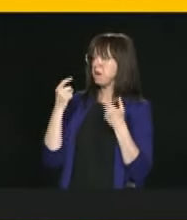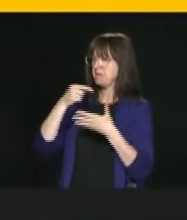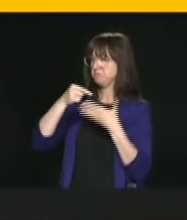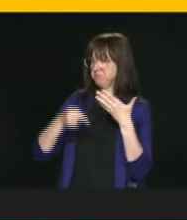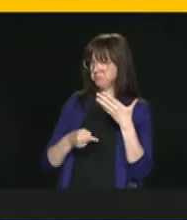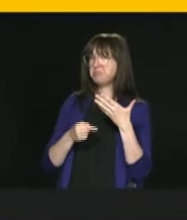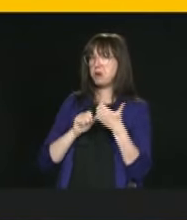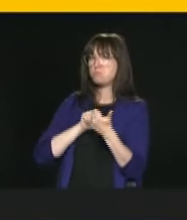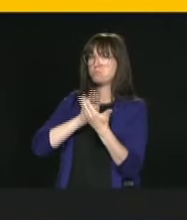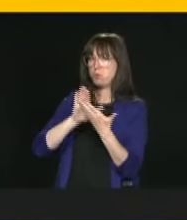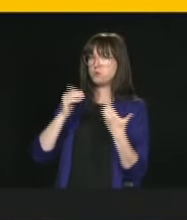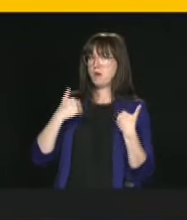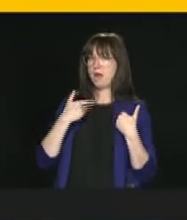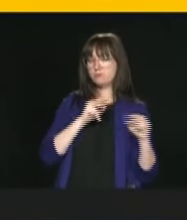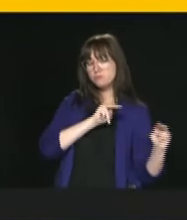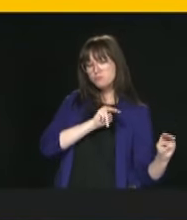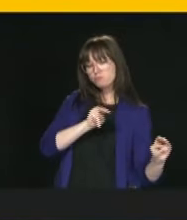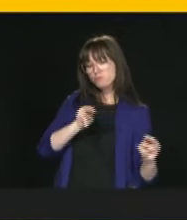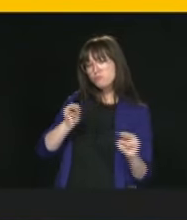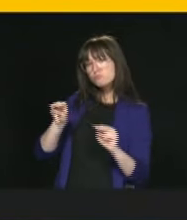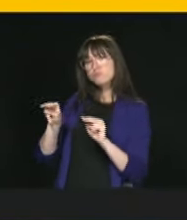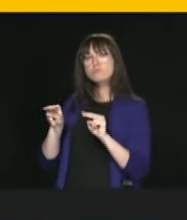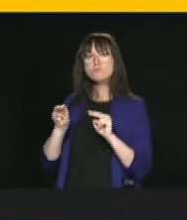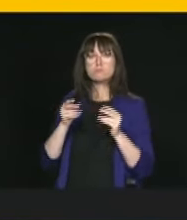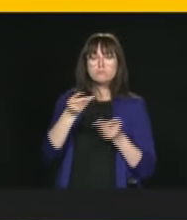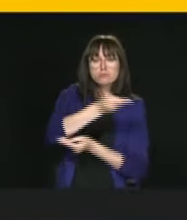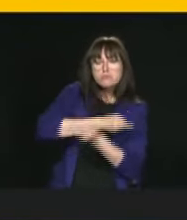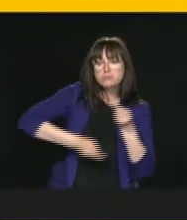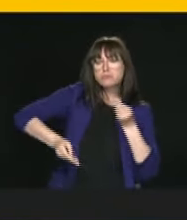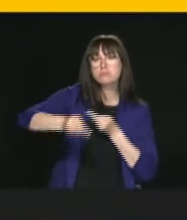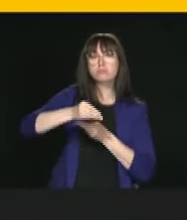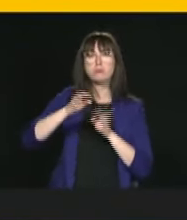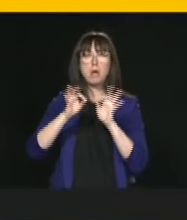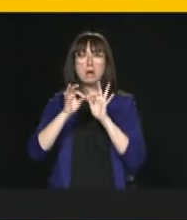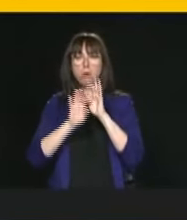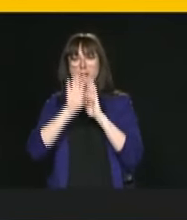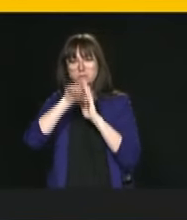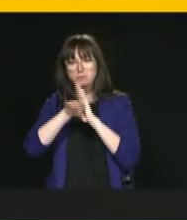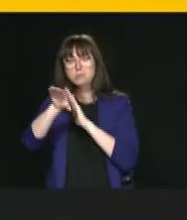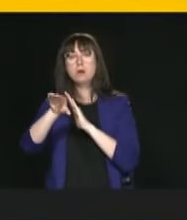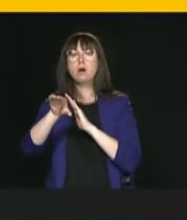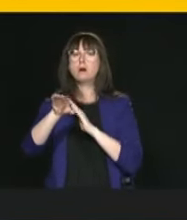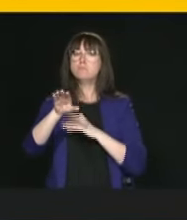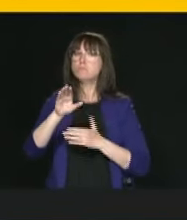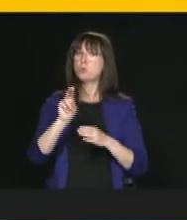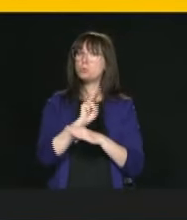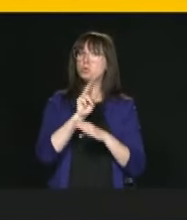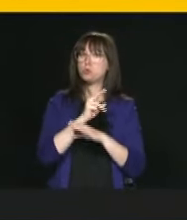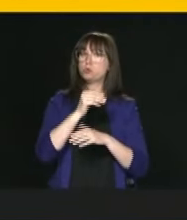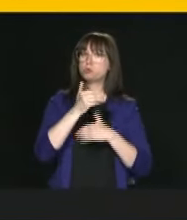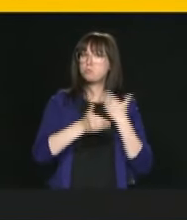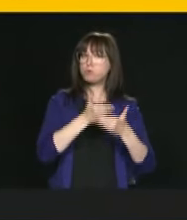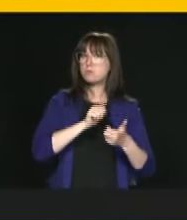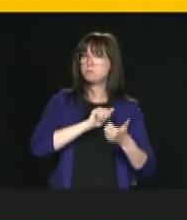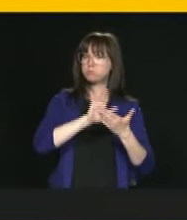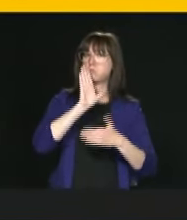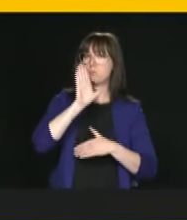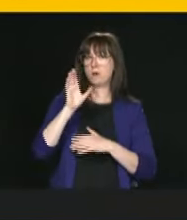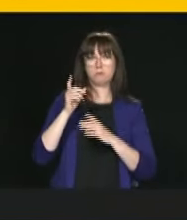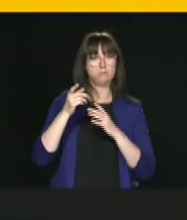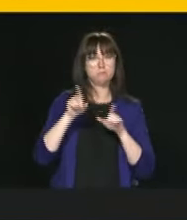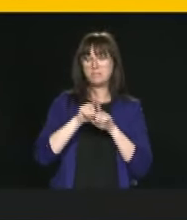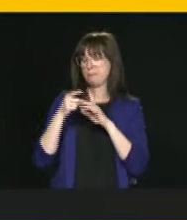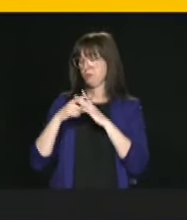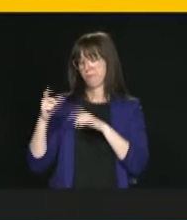eye on supply chains and prices, and we will engage with those processes, as we have since the very beginning of this